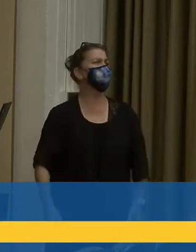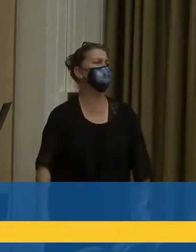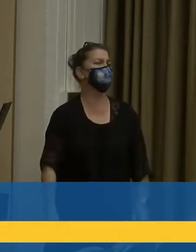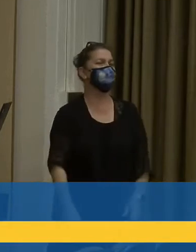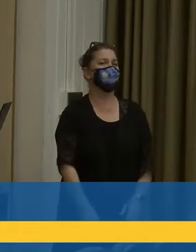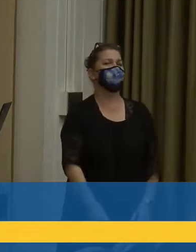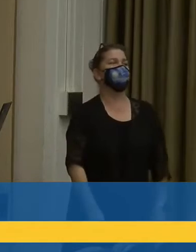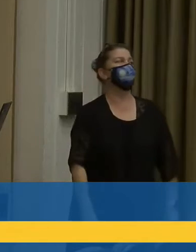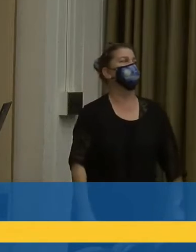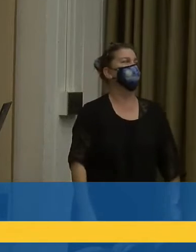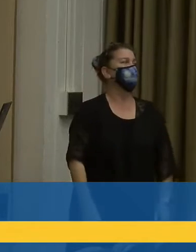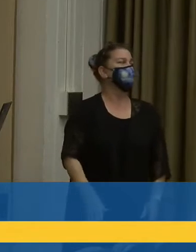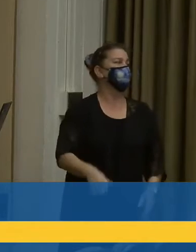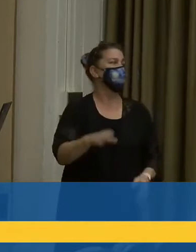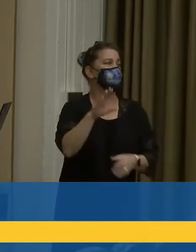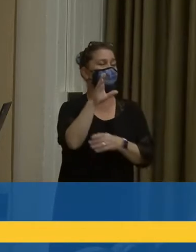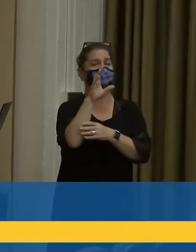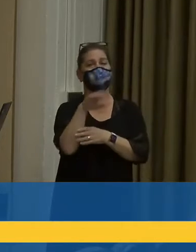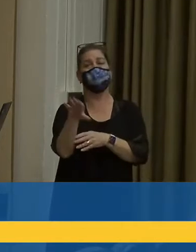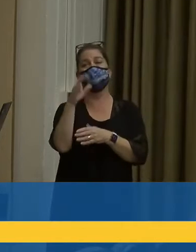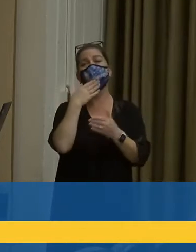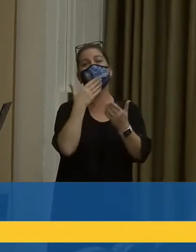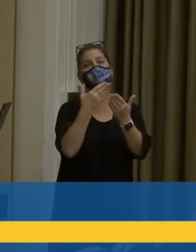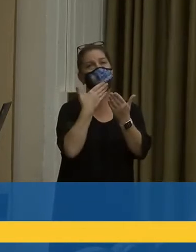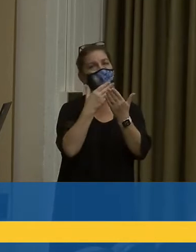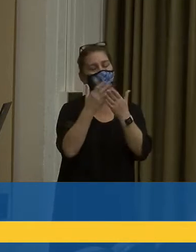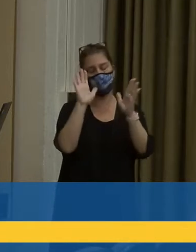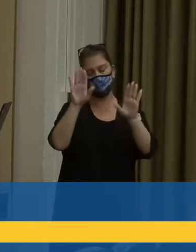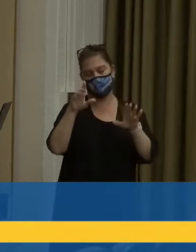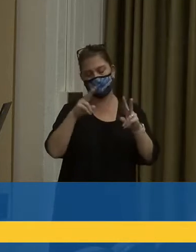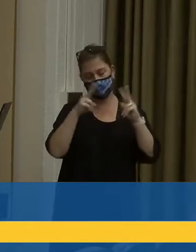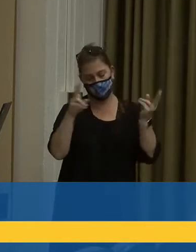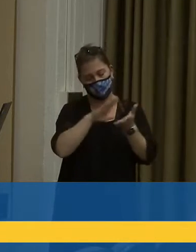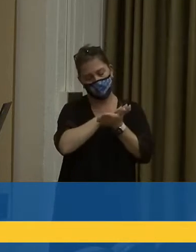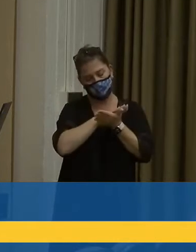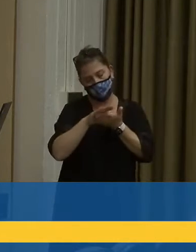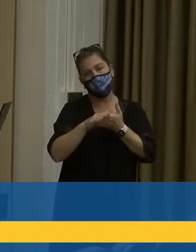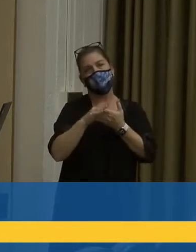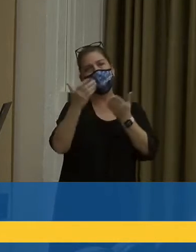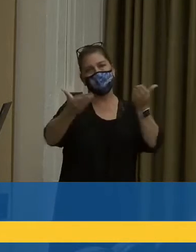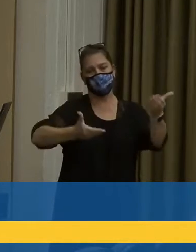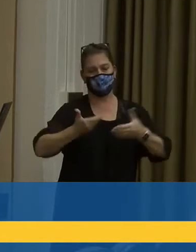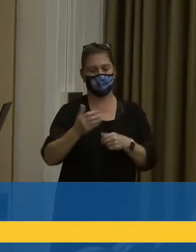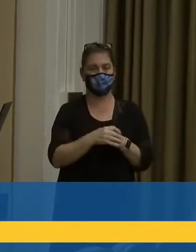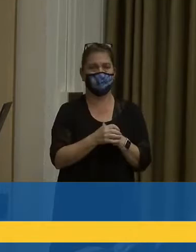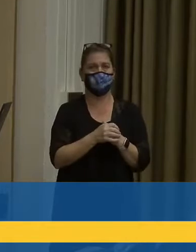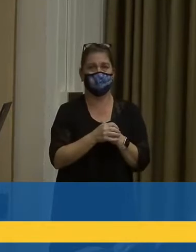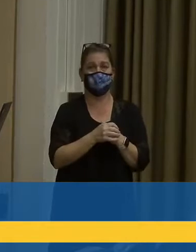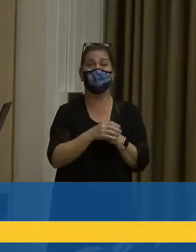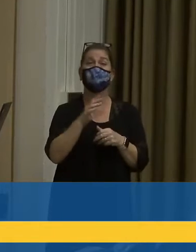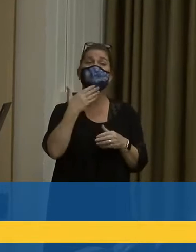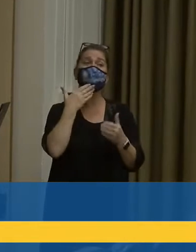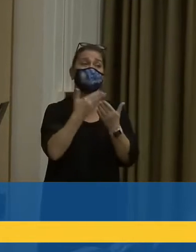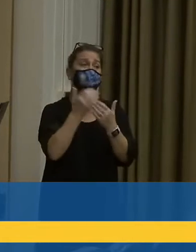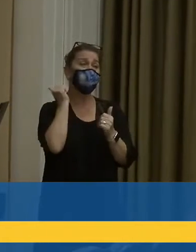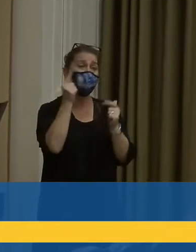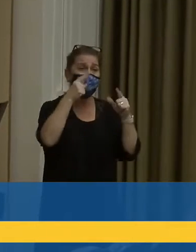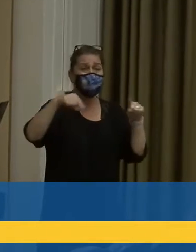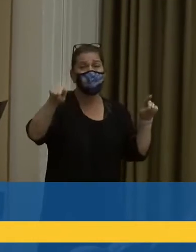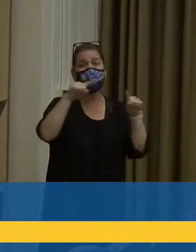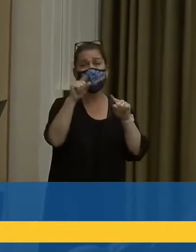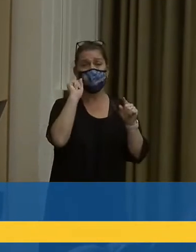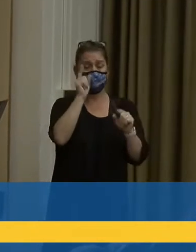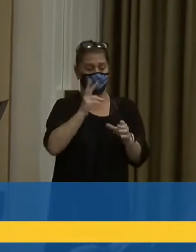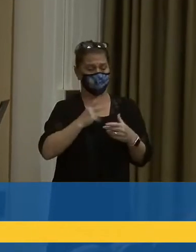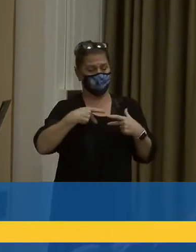right. Dr. Aarp, let me thank you so much for that very generous and kind introduction, and to thank all of you